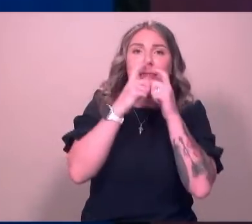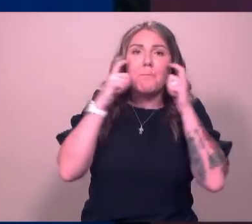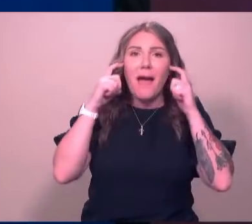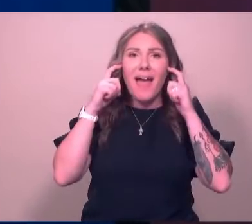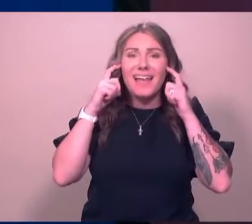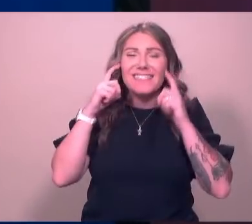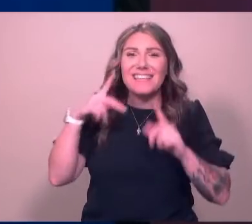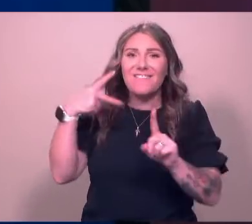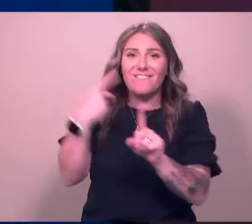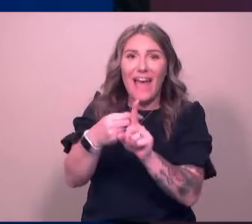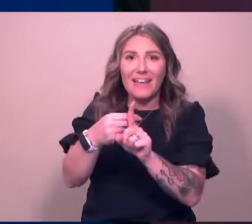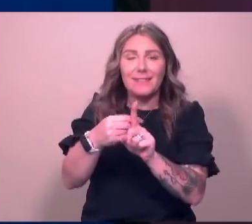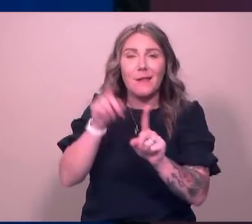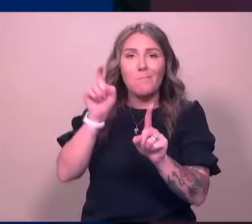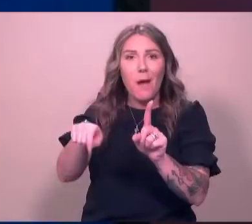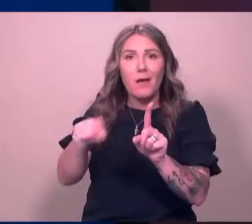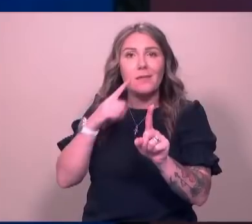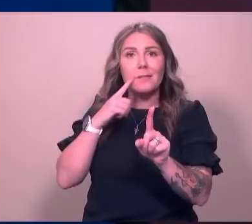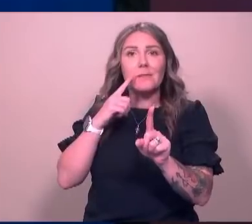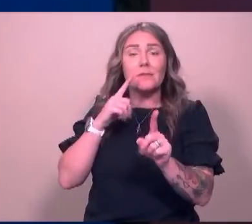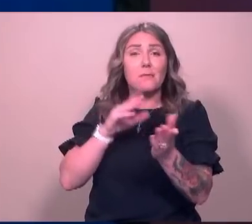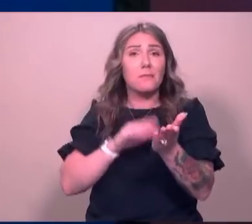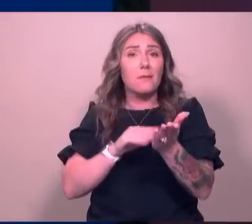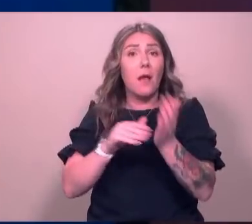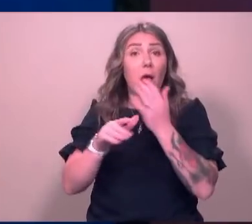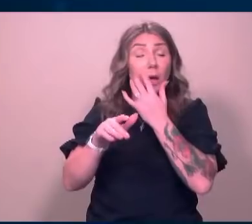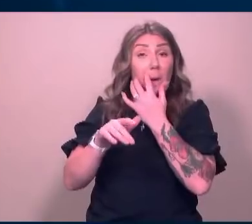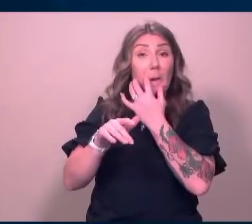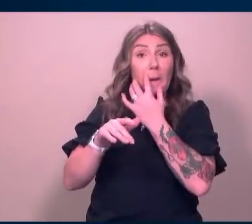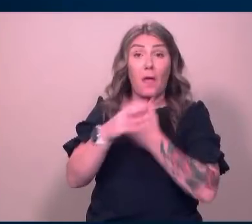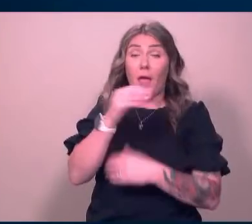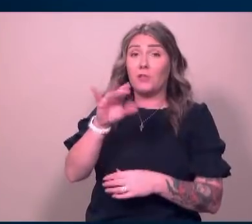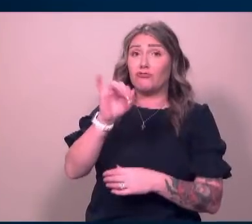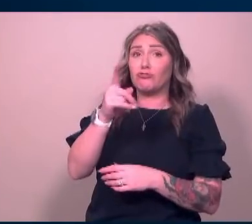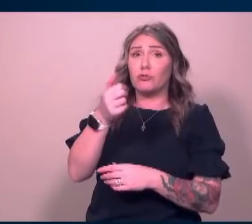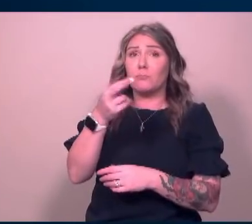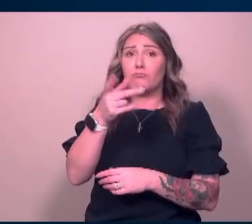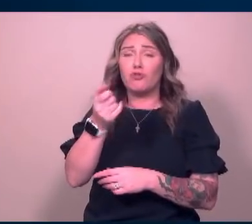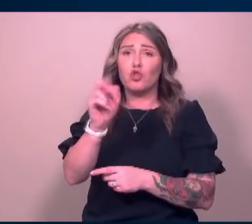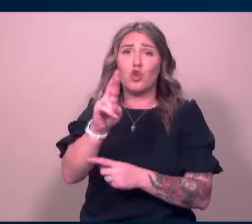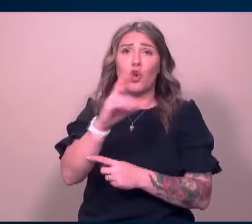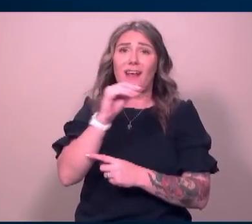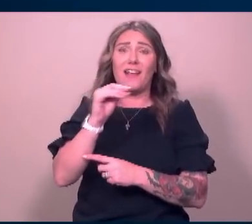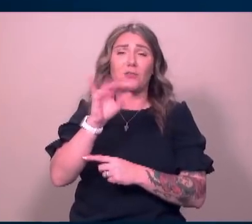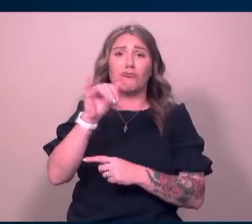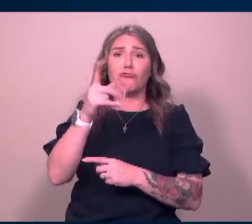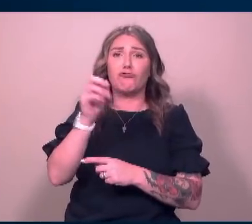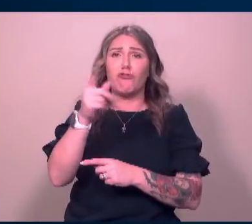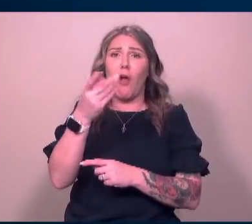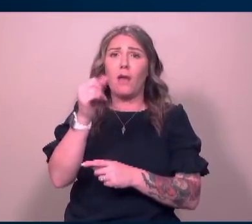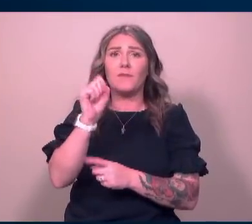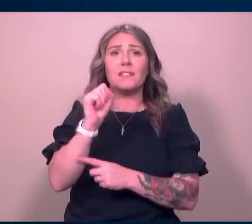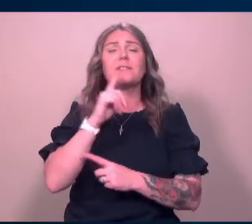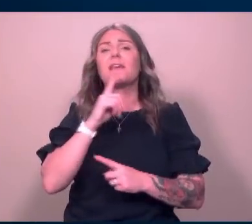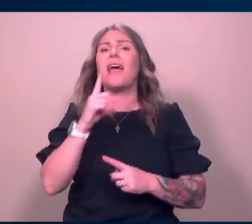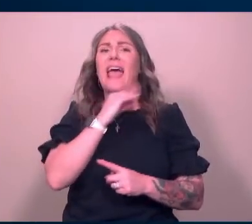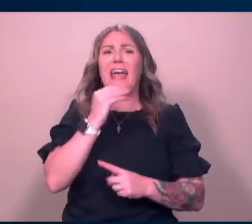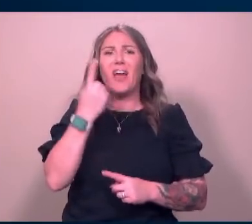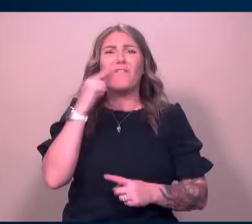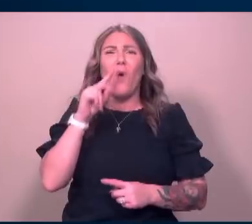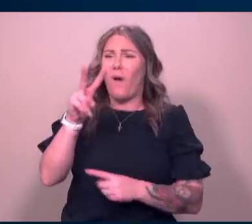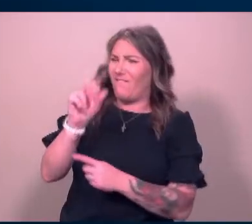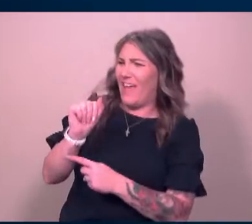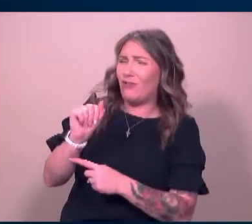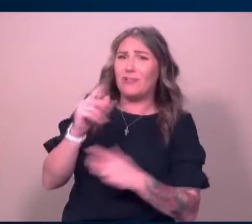Get vaccinated. Dr. Kremscher and Dr. Petrosh, thoughts. Dr. Petrosh, let's start with you. Especially for our veterans. What a